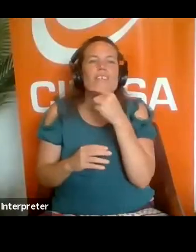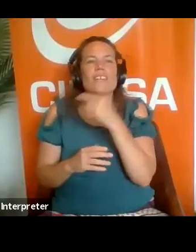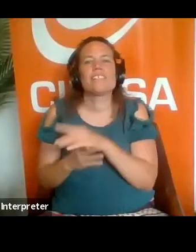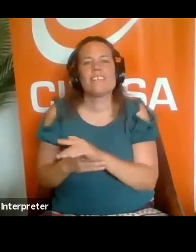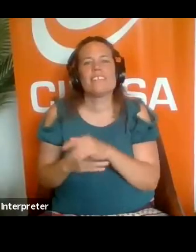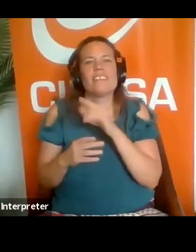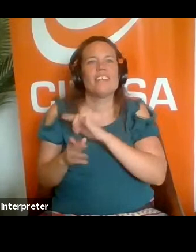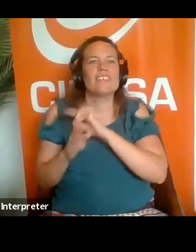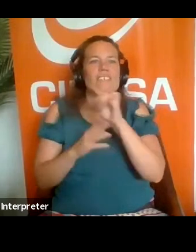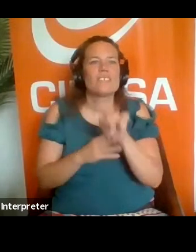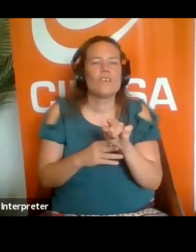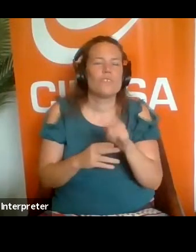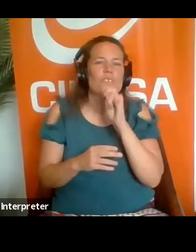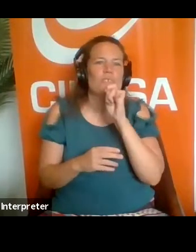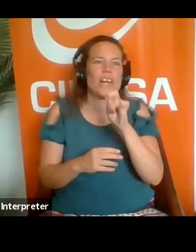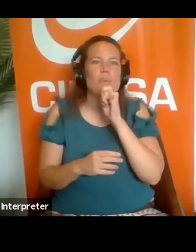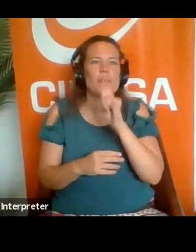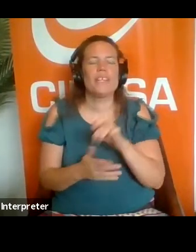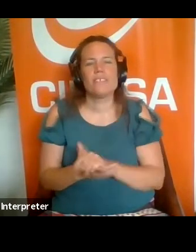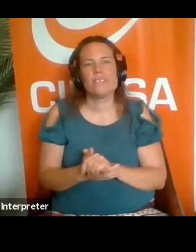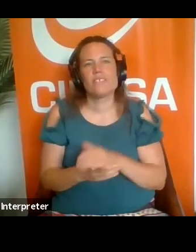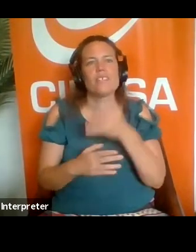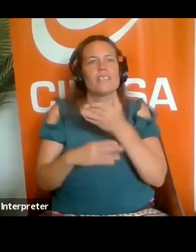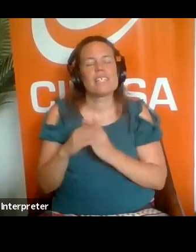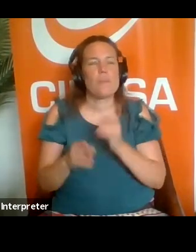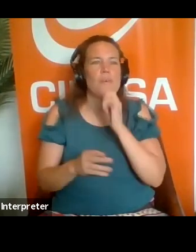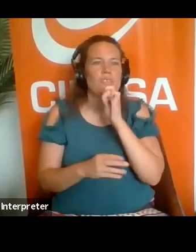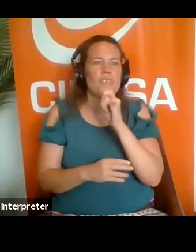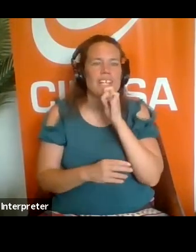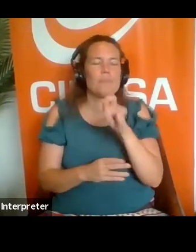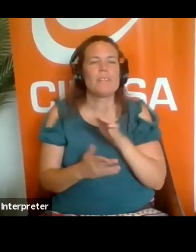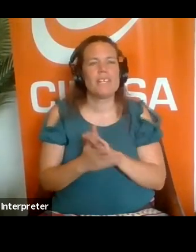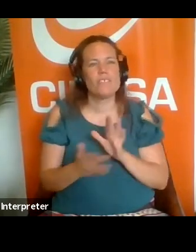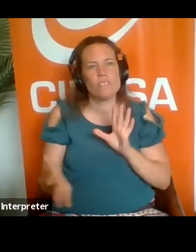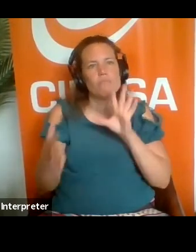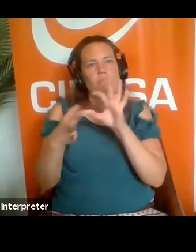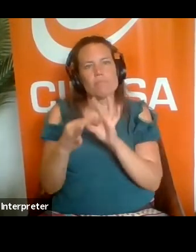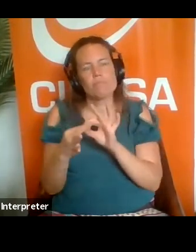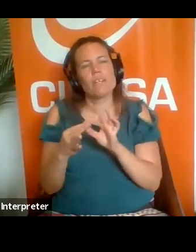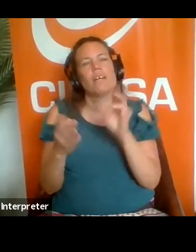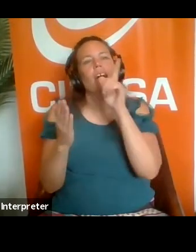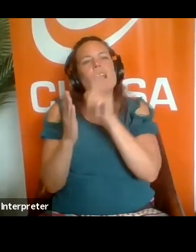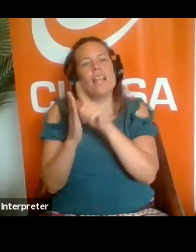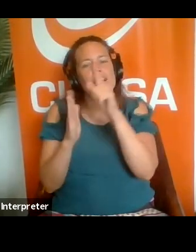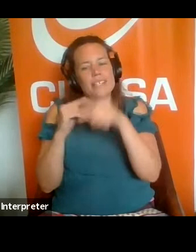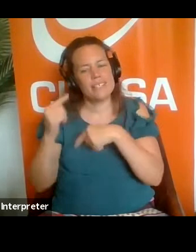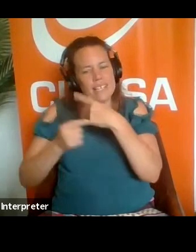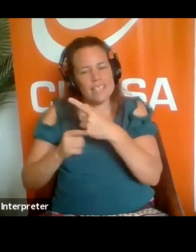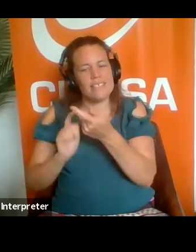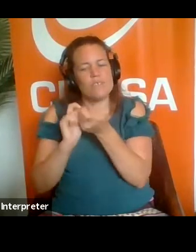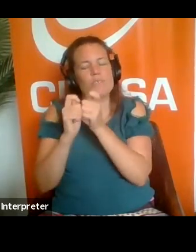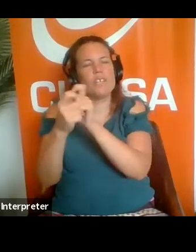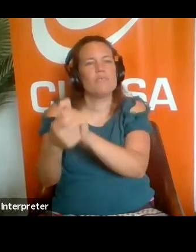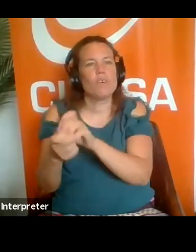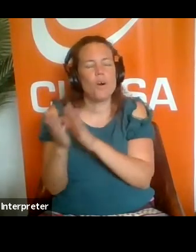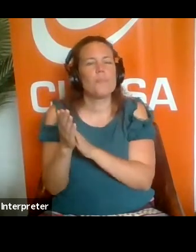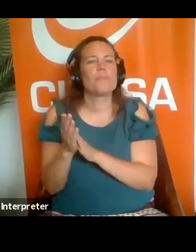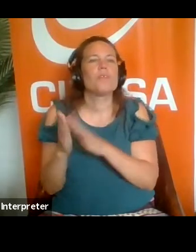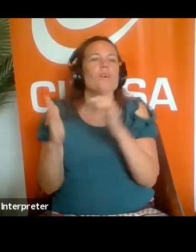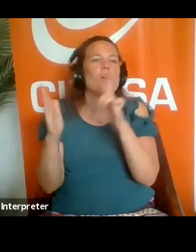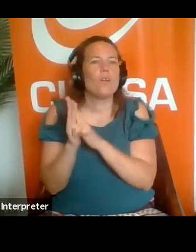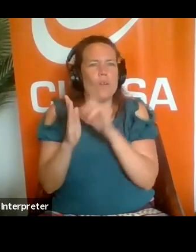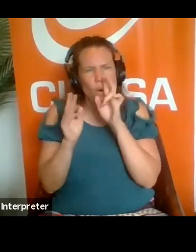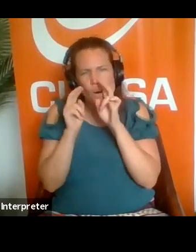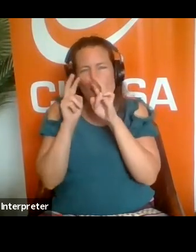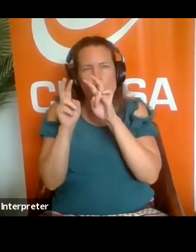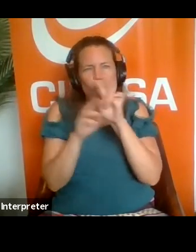the recommendations. Some of the recommendations touch on, legislative reform, more oversight that Nicholas has just